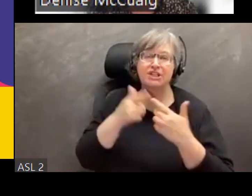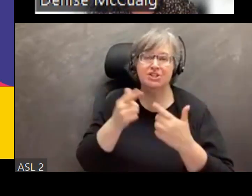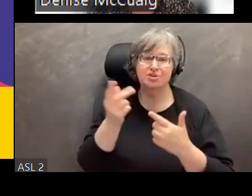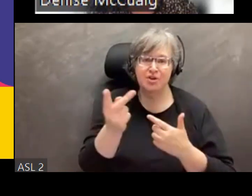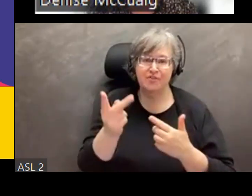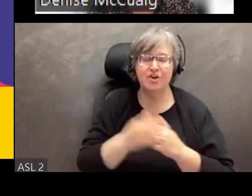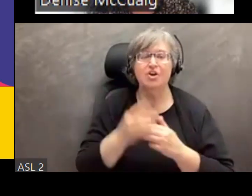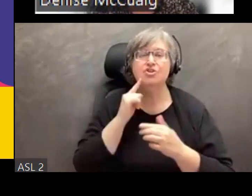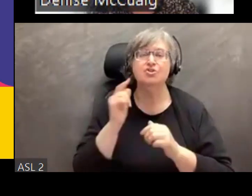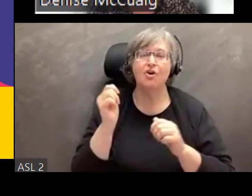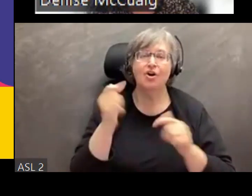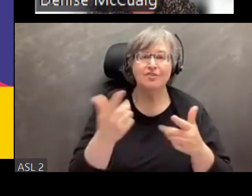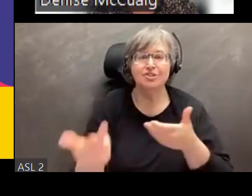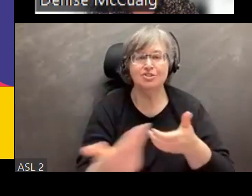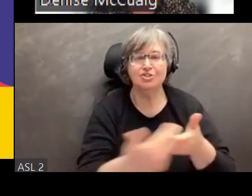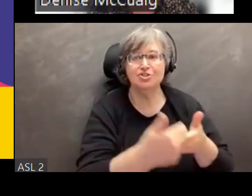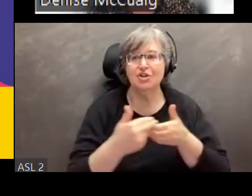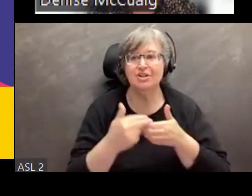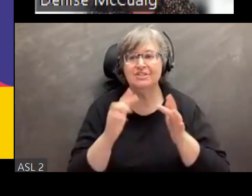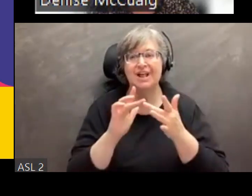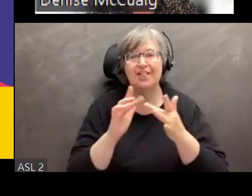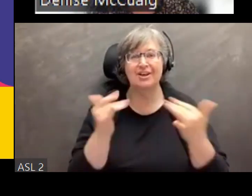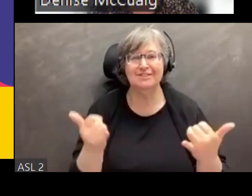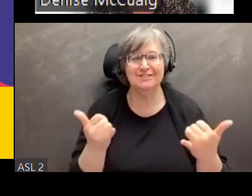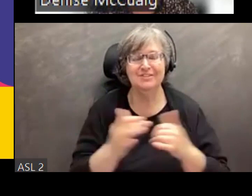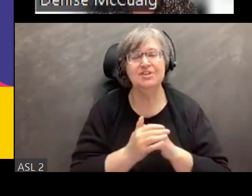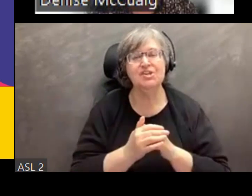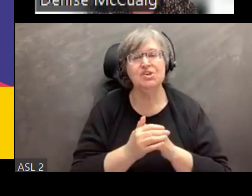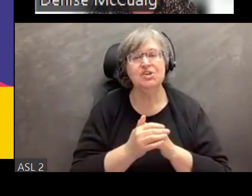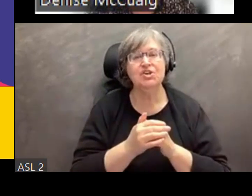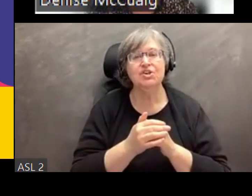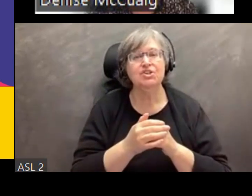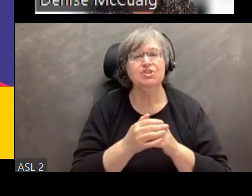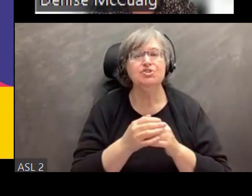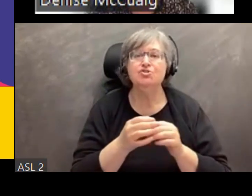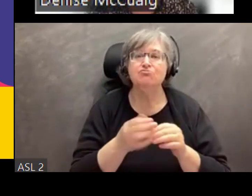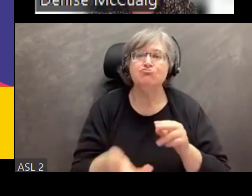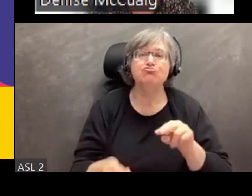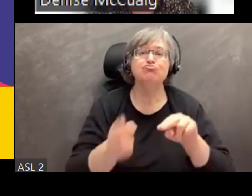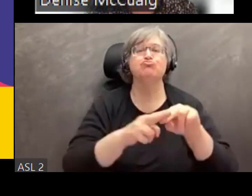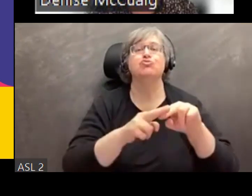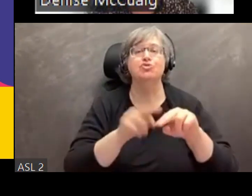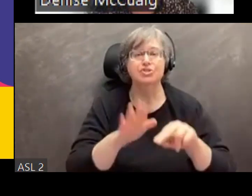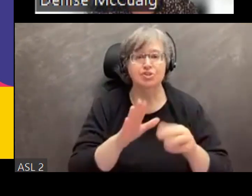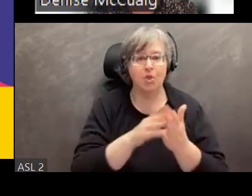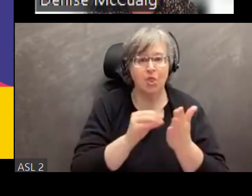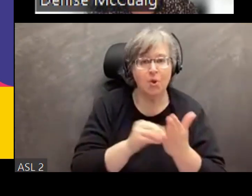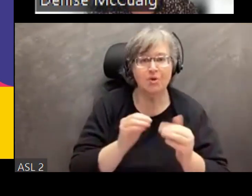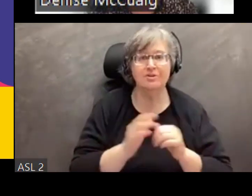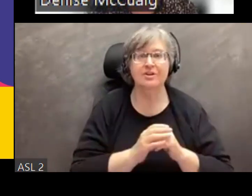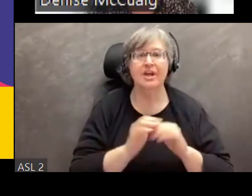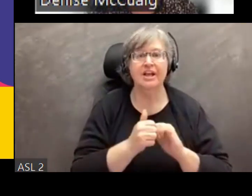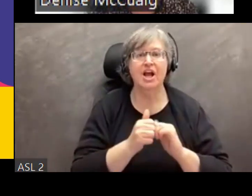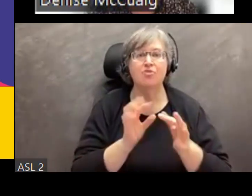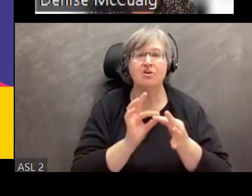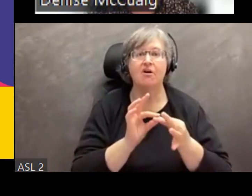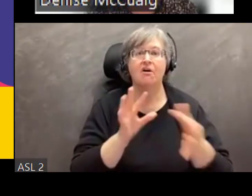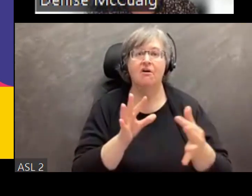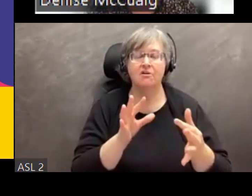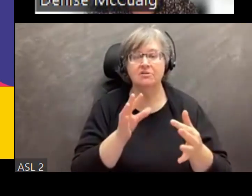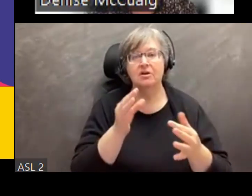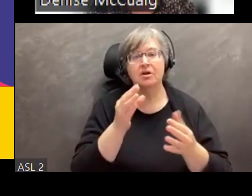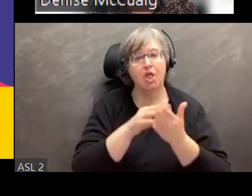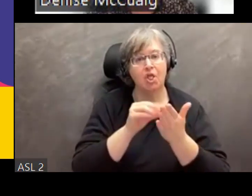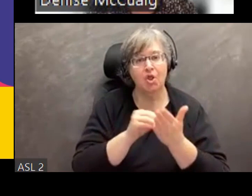to both of you and to all of you who have joined us online today to expand your learning and to think about how to